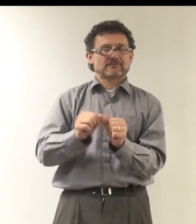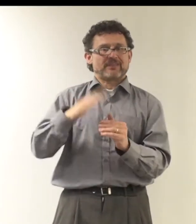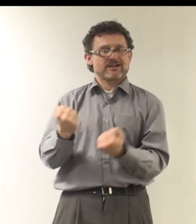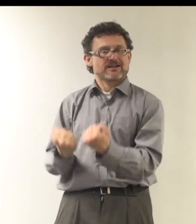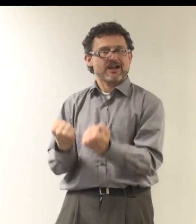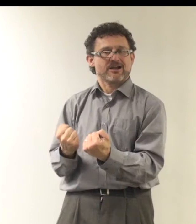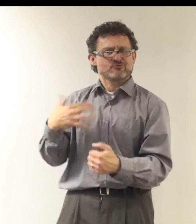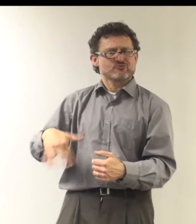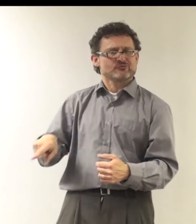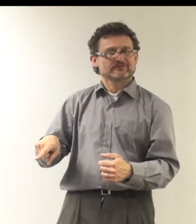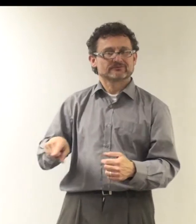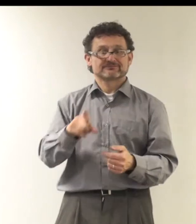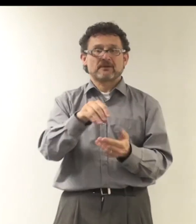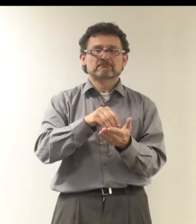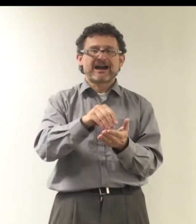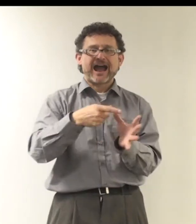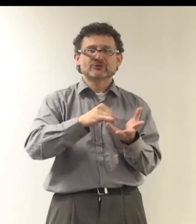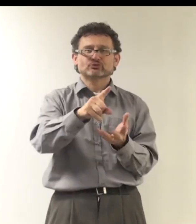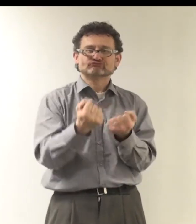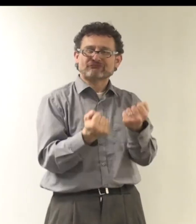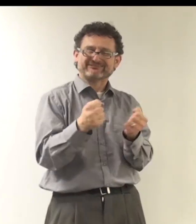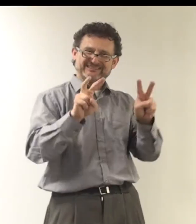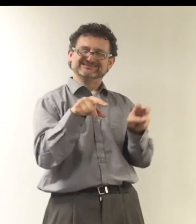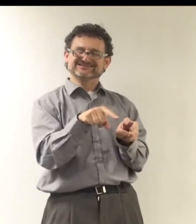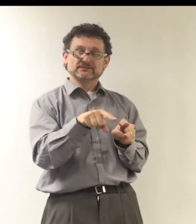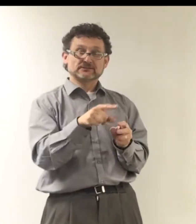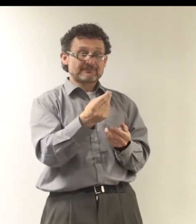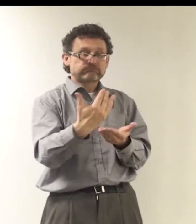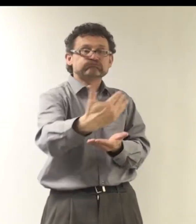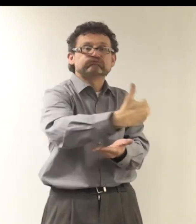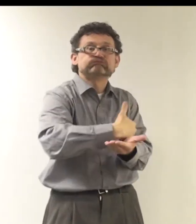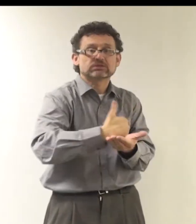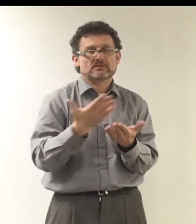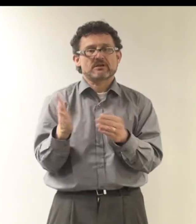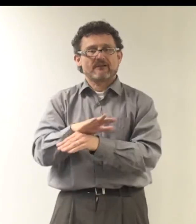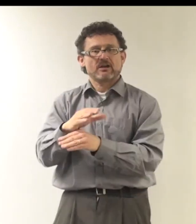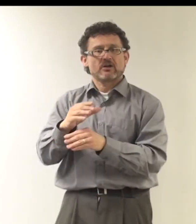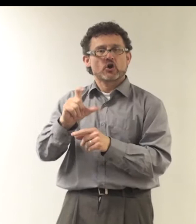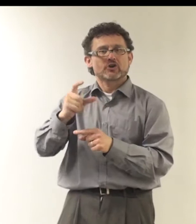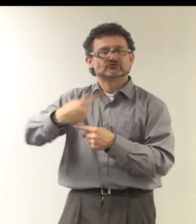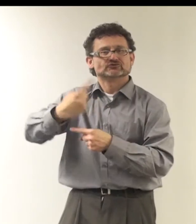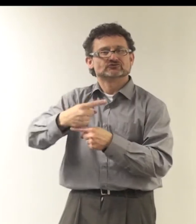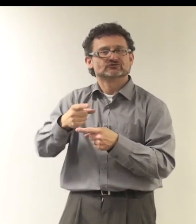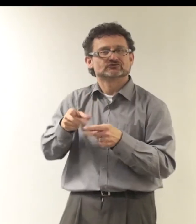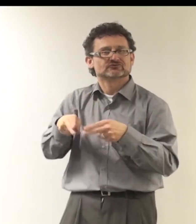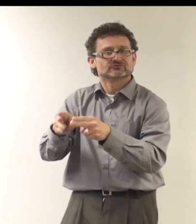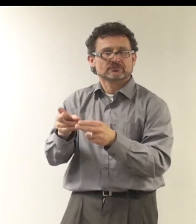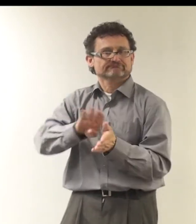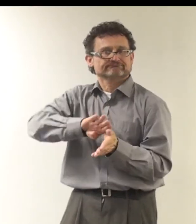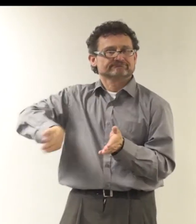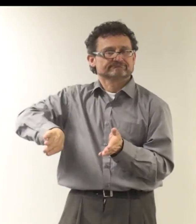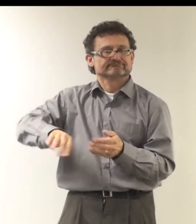housing. We would refurbish more than 1 million homes to cut energy bills. And we will